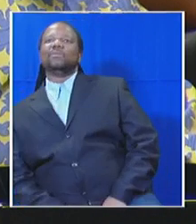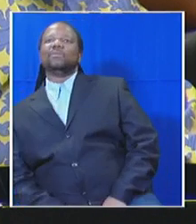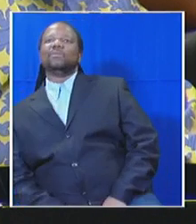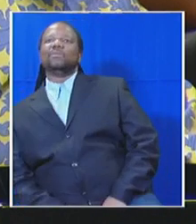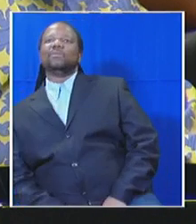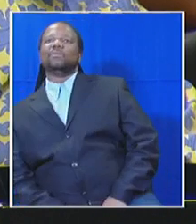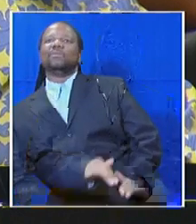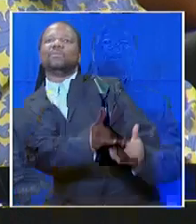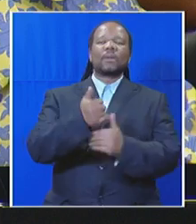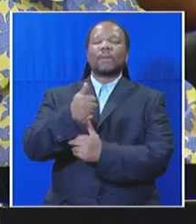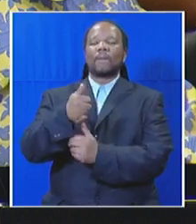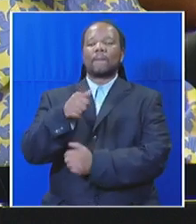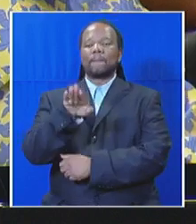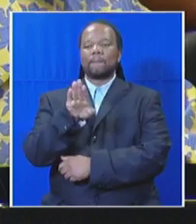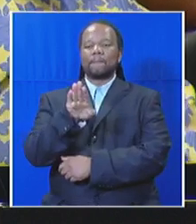Honorable Paul.